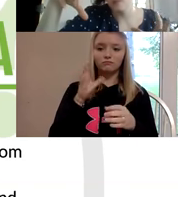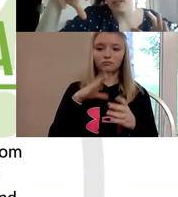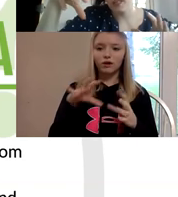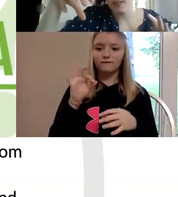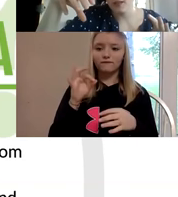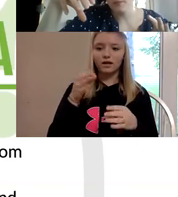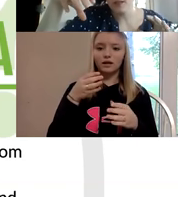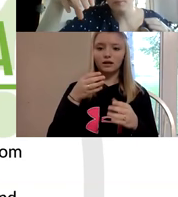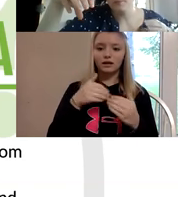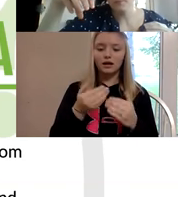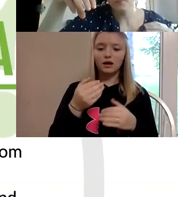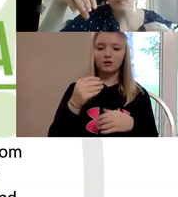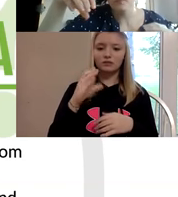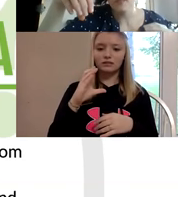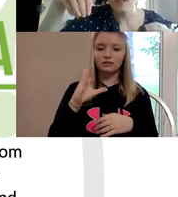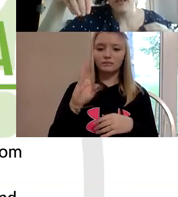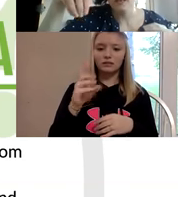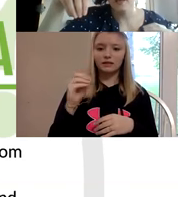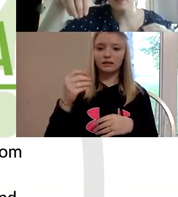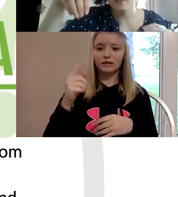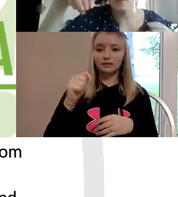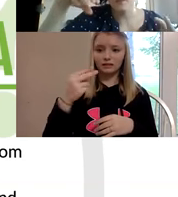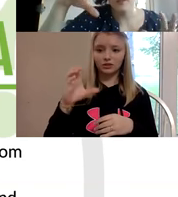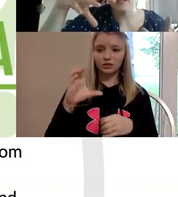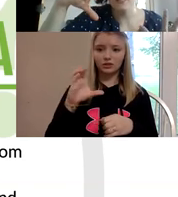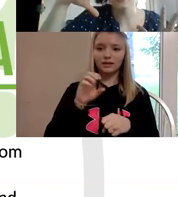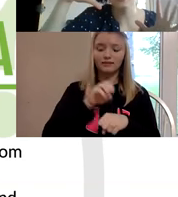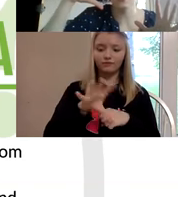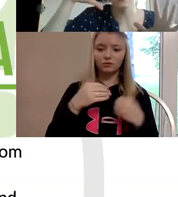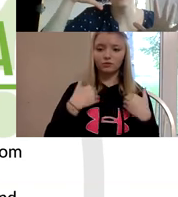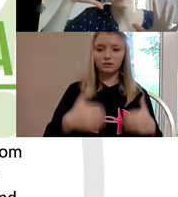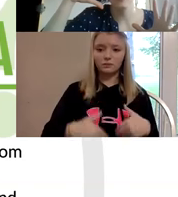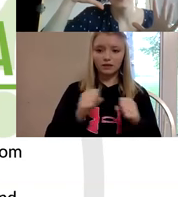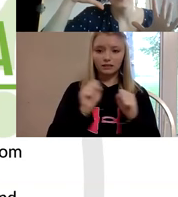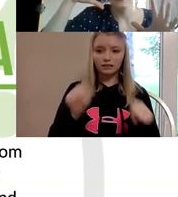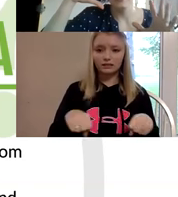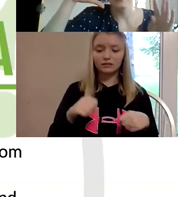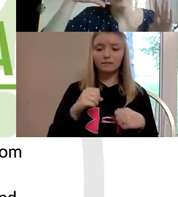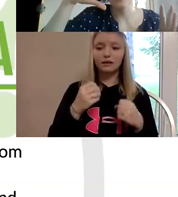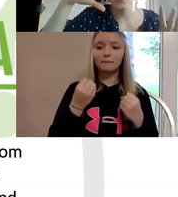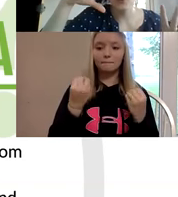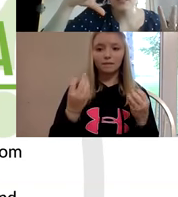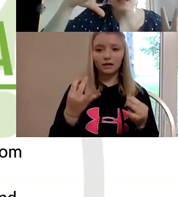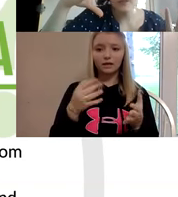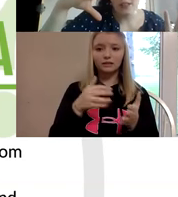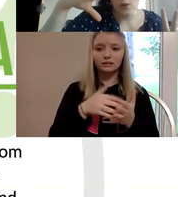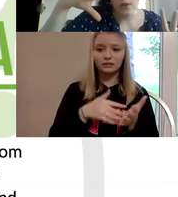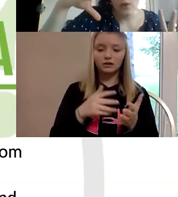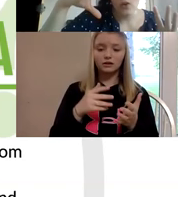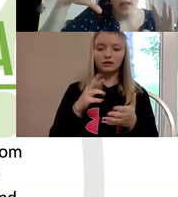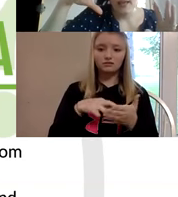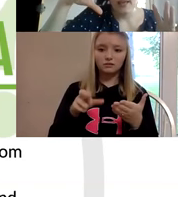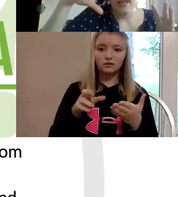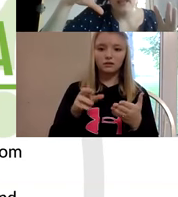influences the body systems. And many studies have explored CBD